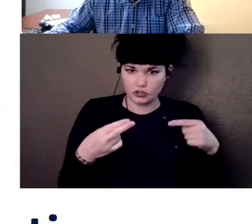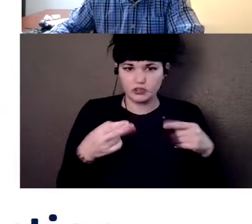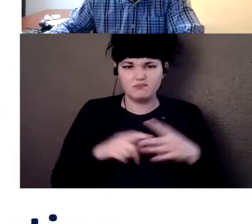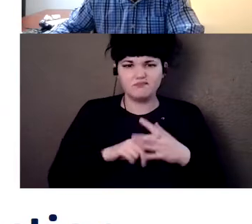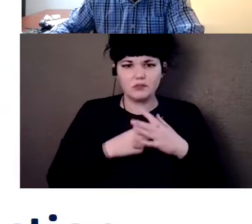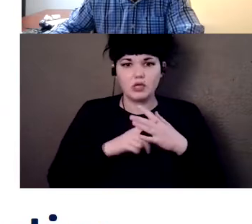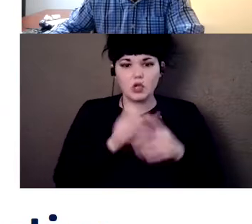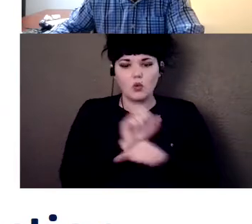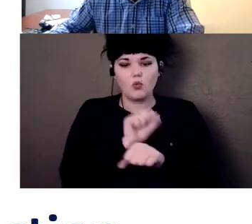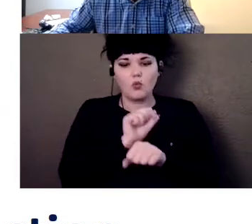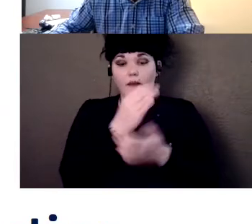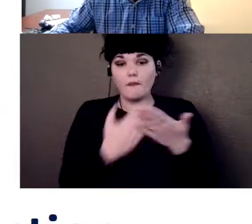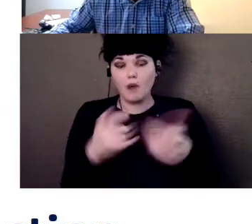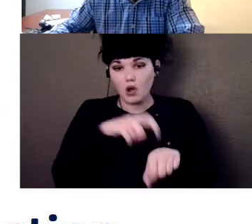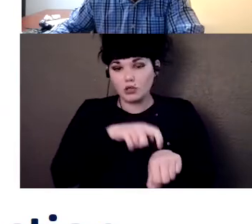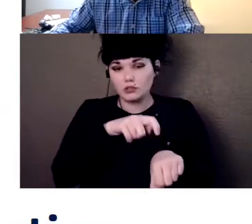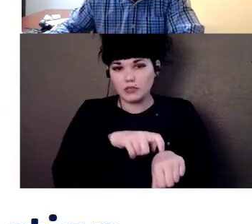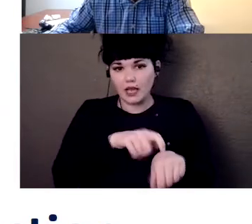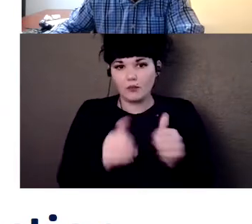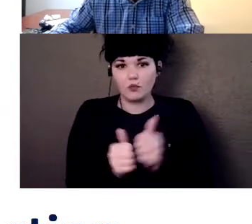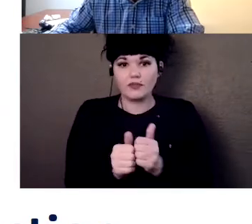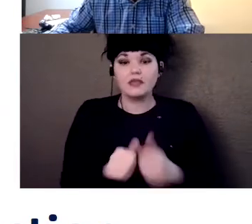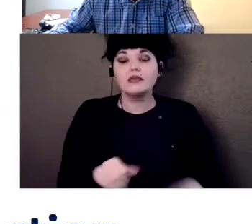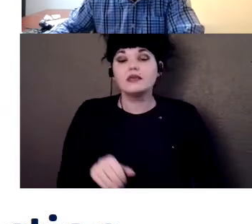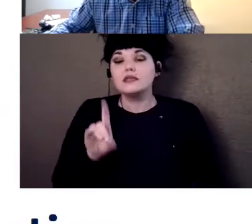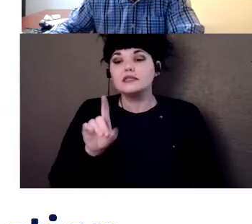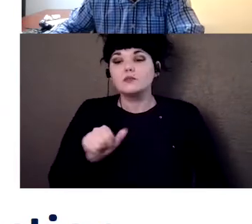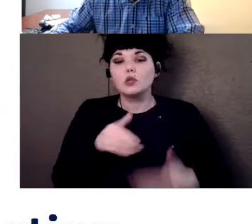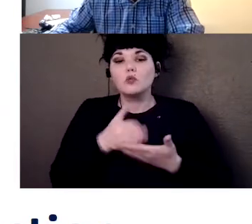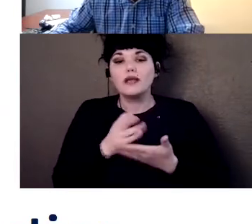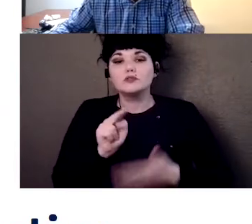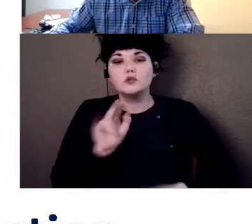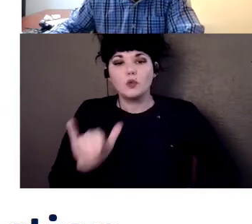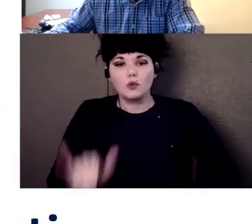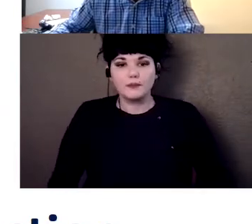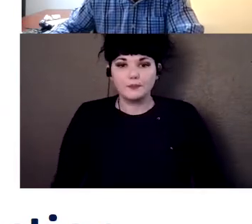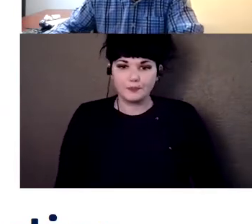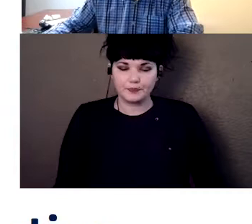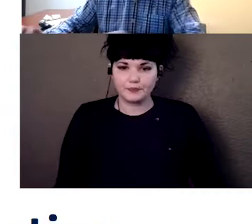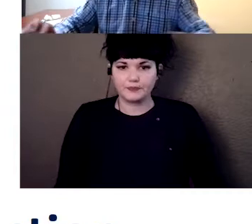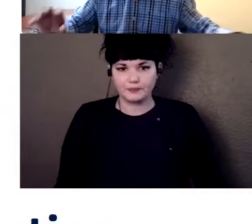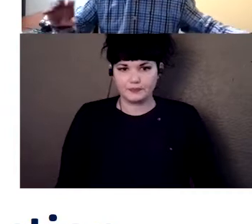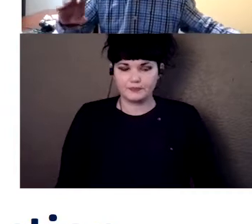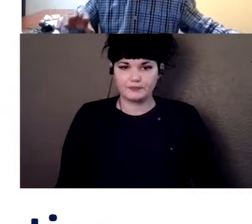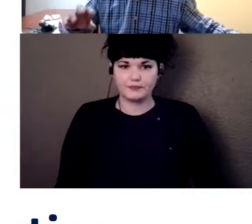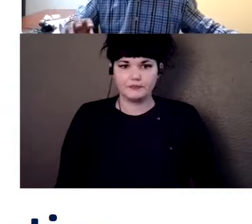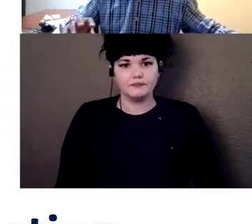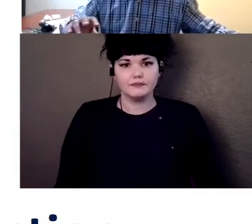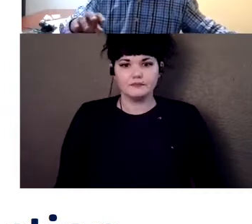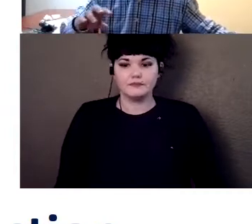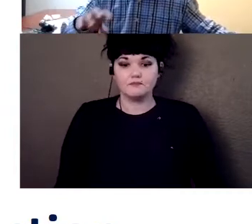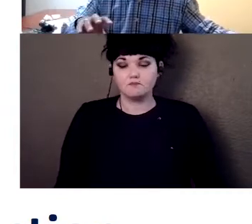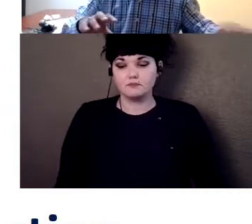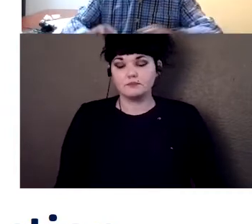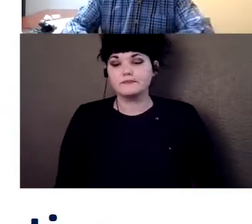on a part-time basis with Disability Rights New York, and basically working with the